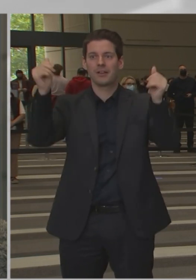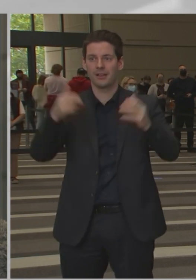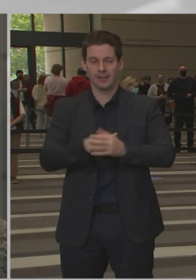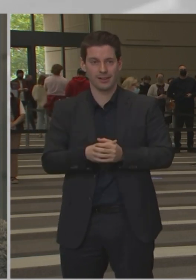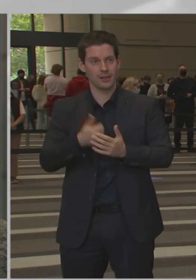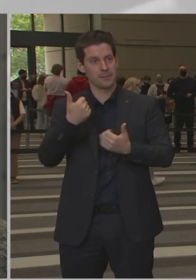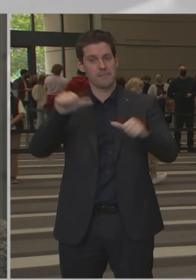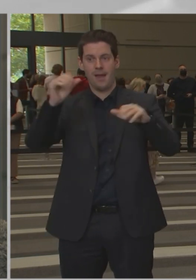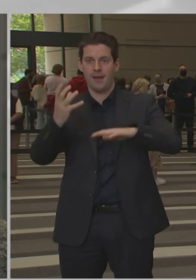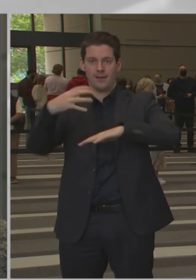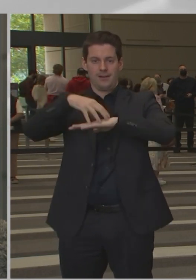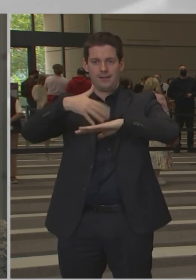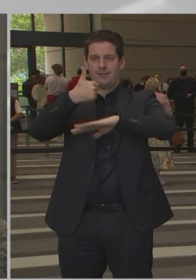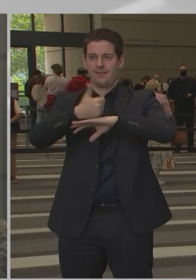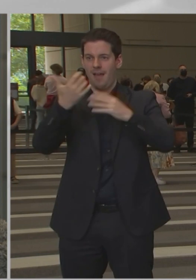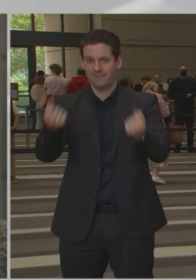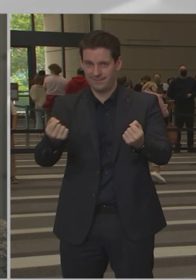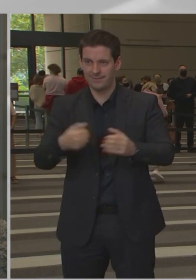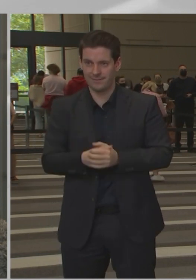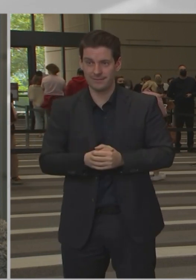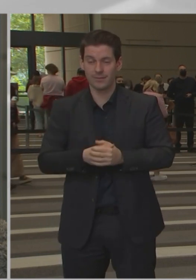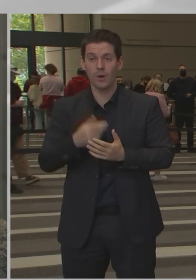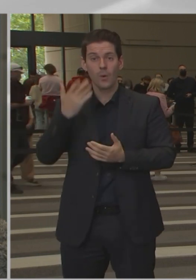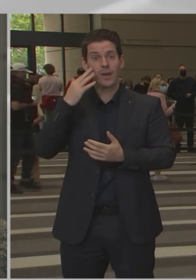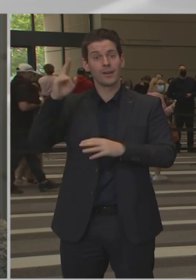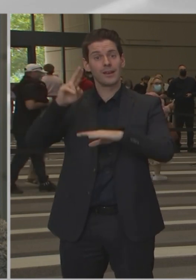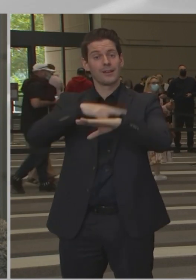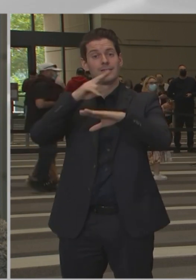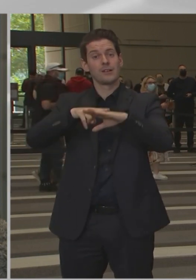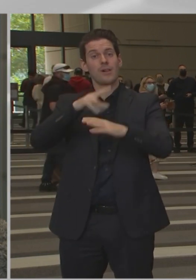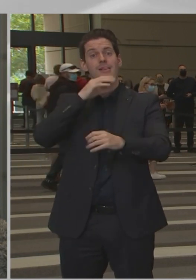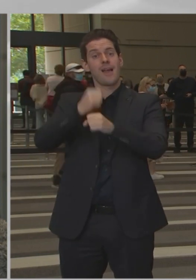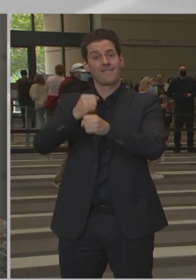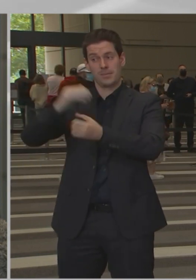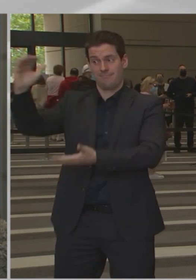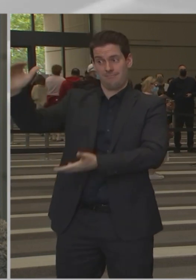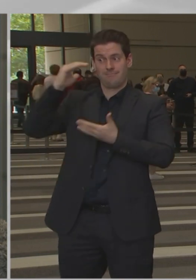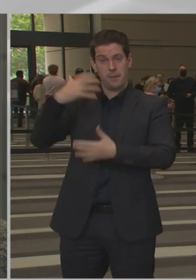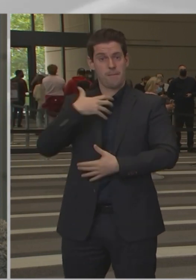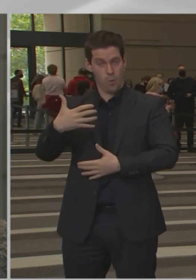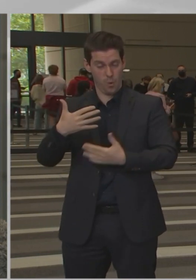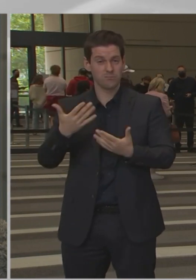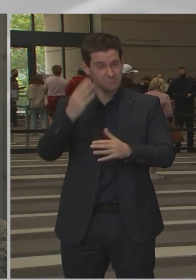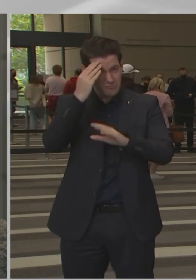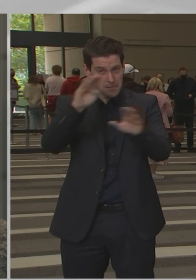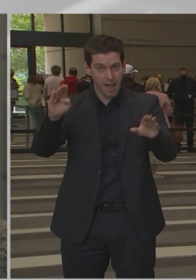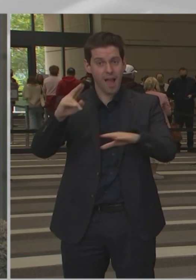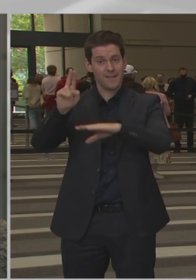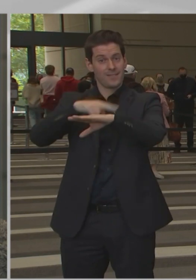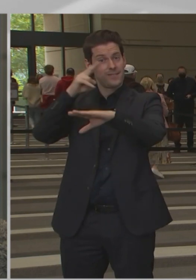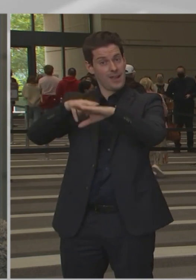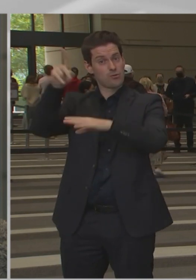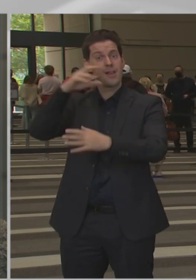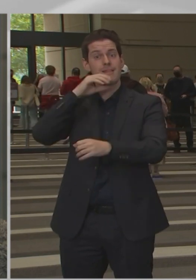everyone that the federal government is responsible for 70% of the vaccination of Queenslanders, we're responsible for that